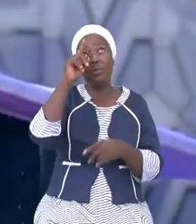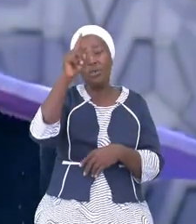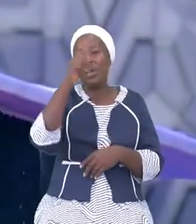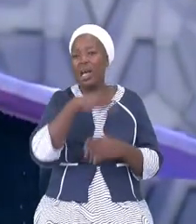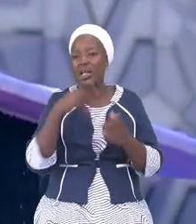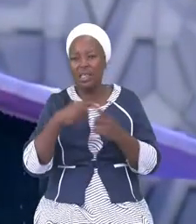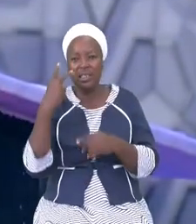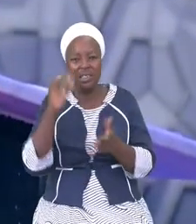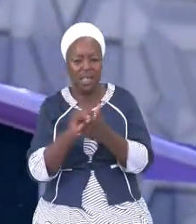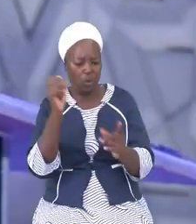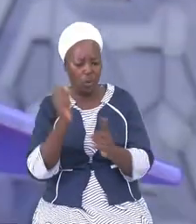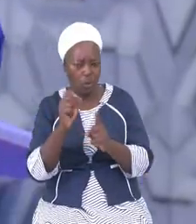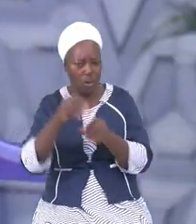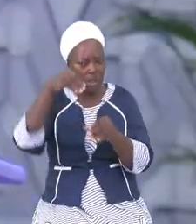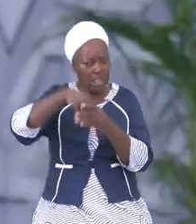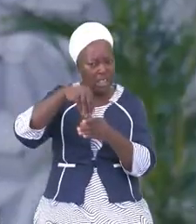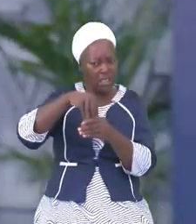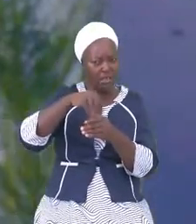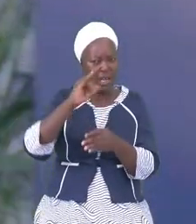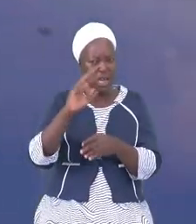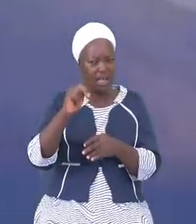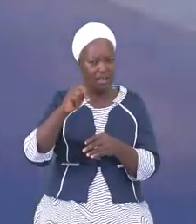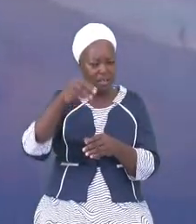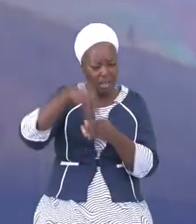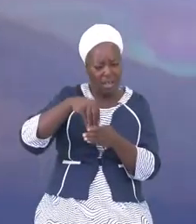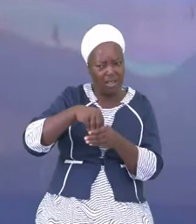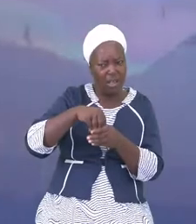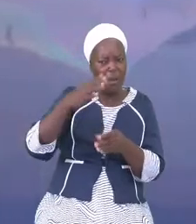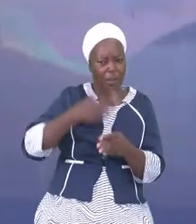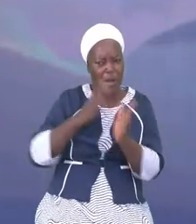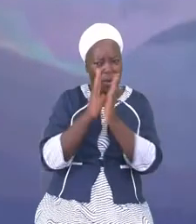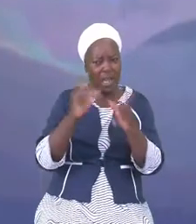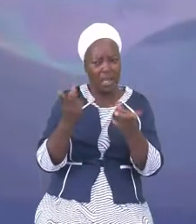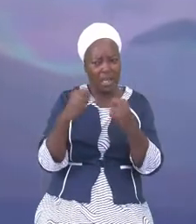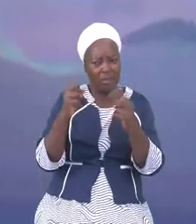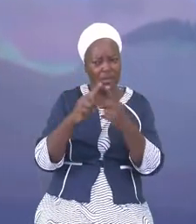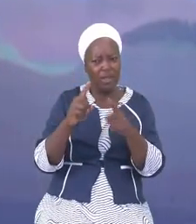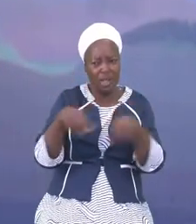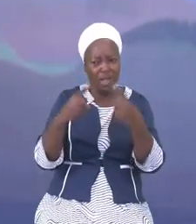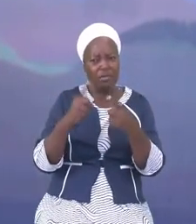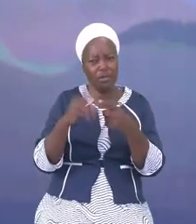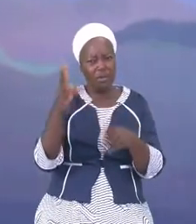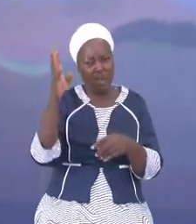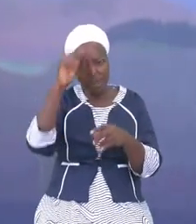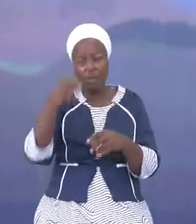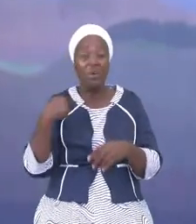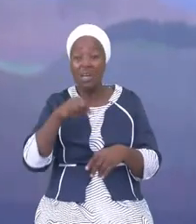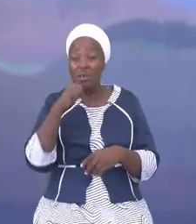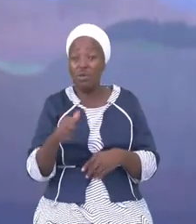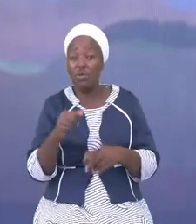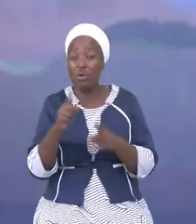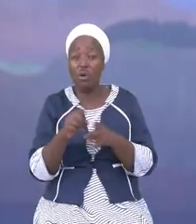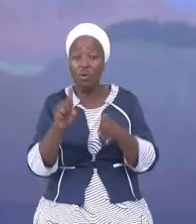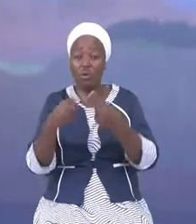word, in. My prayer came in unto thee. We cannot go through closed doors, but our prayers can go